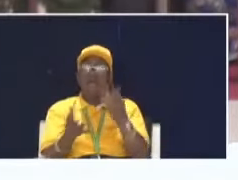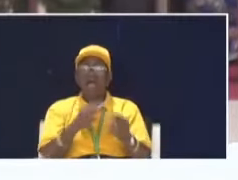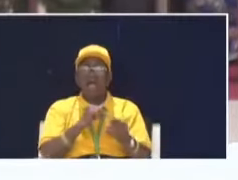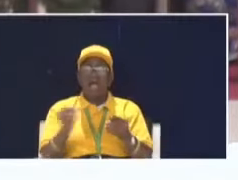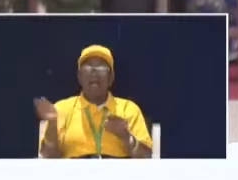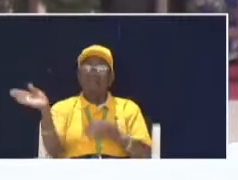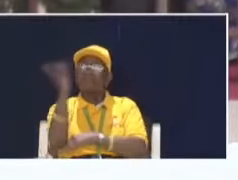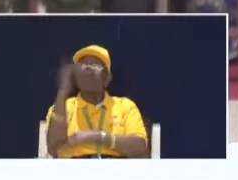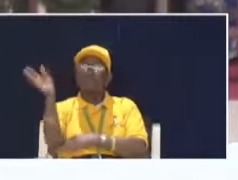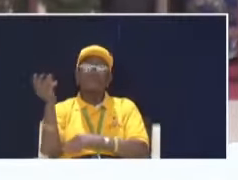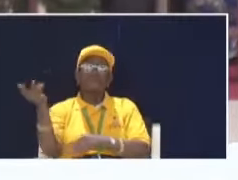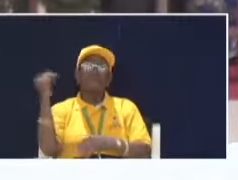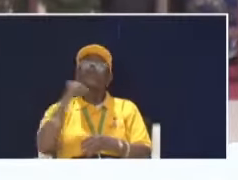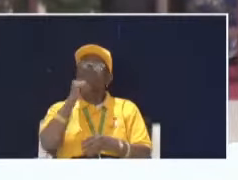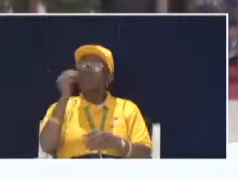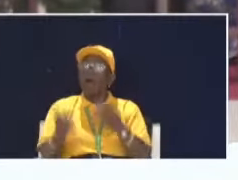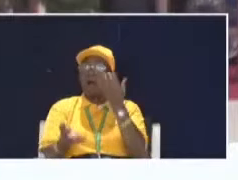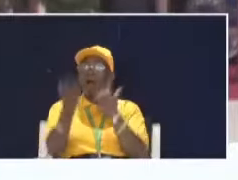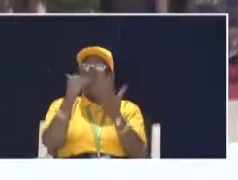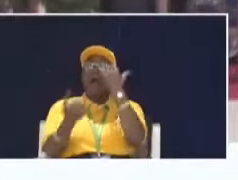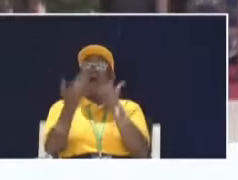bush was not consumed.